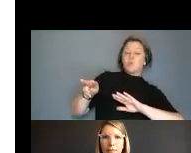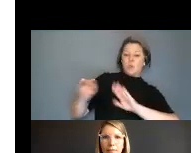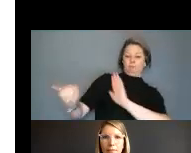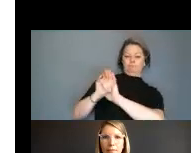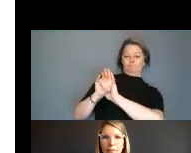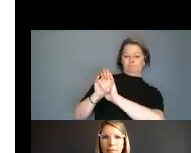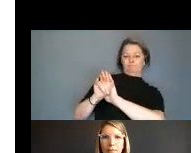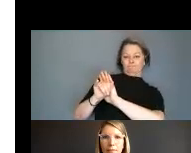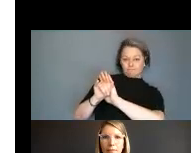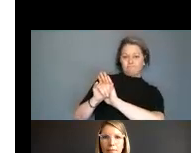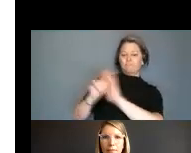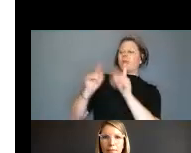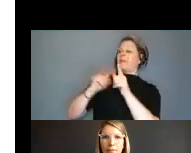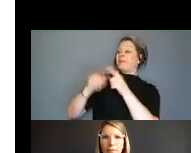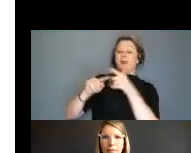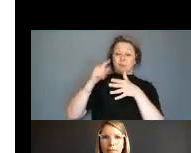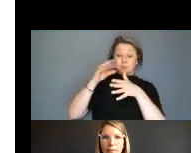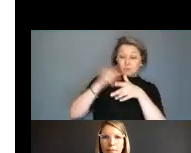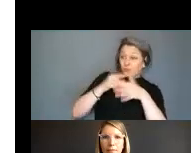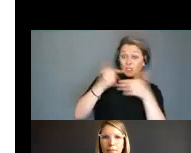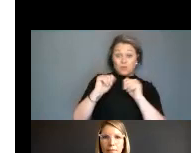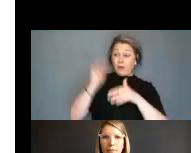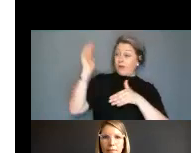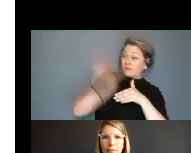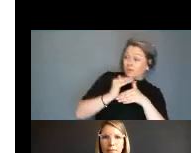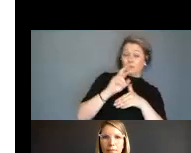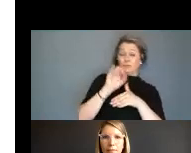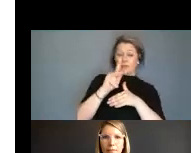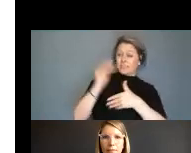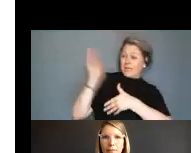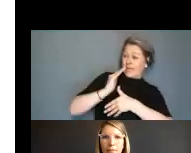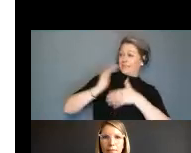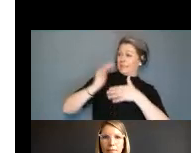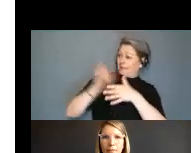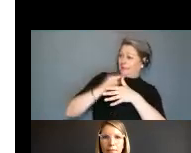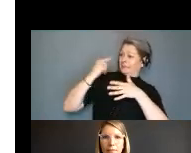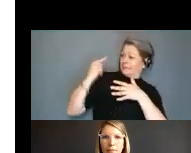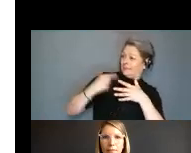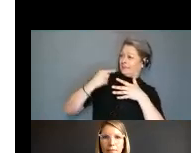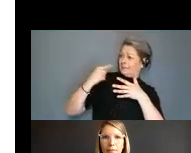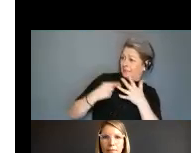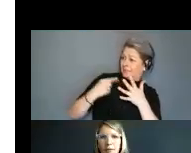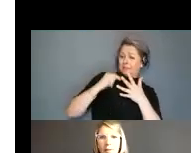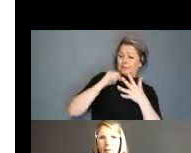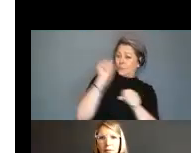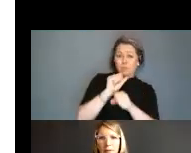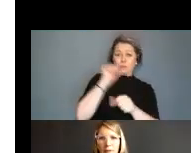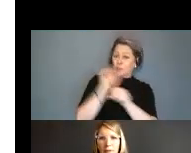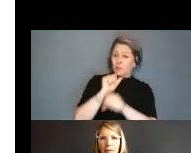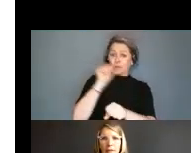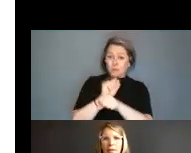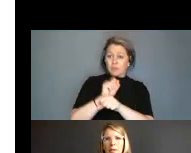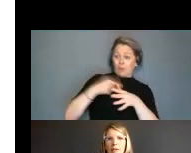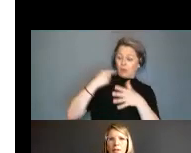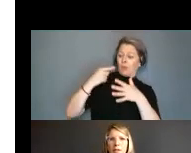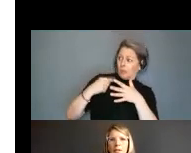to mitigate risk have been attempted, of course, at this point, and the assessment then becomes necessary if the adult appears unable to understand